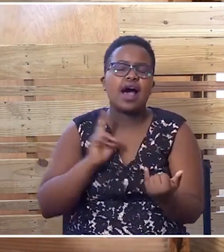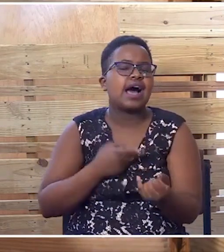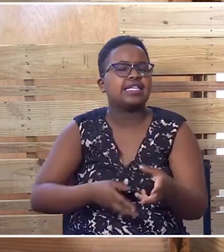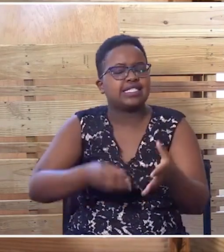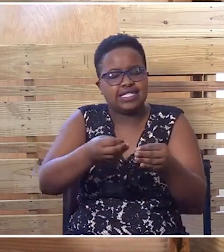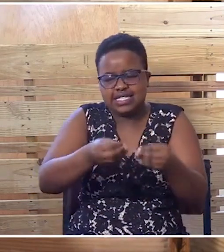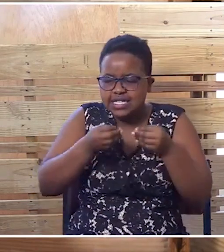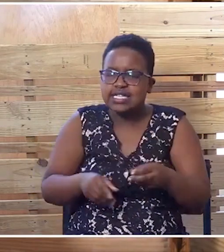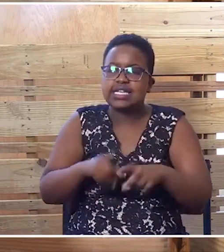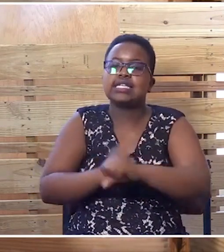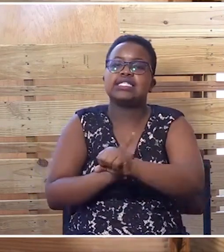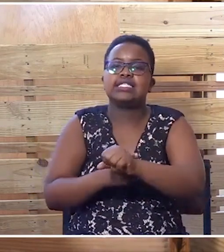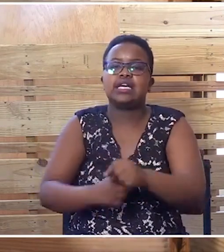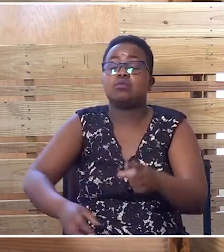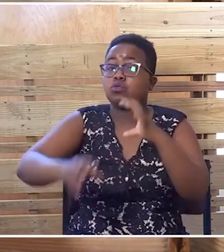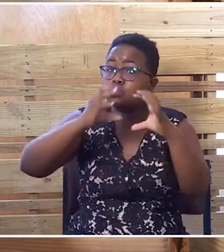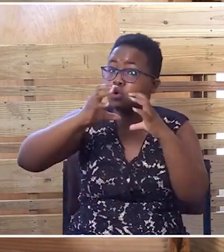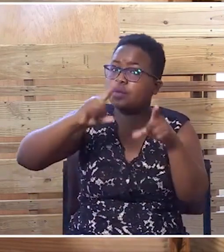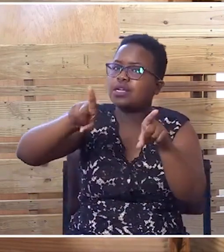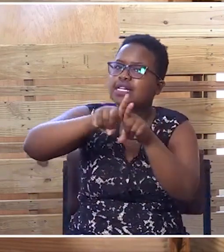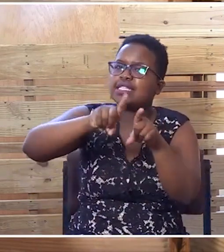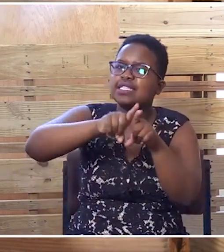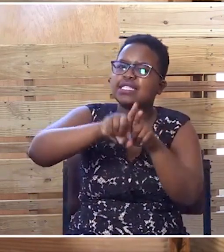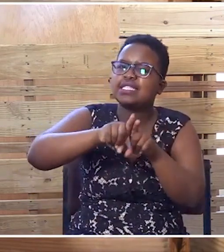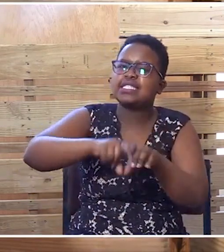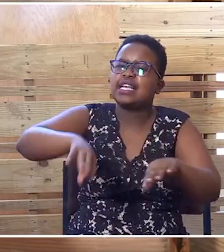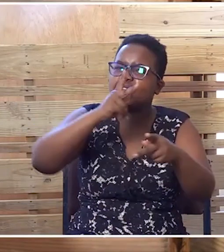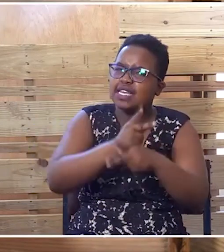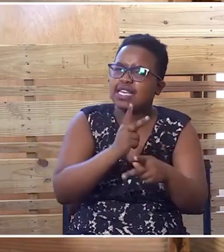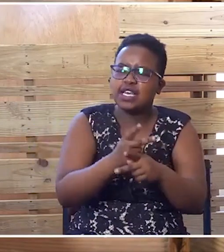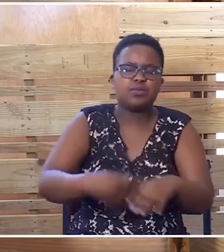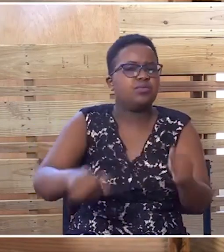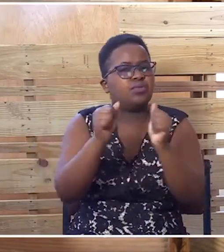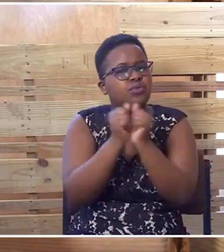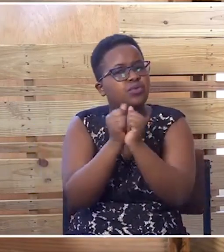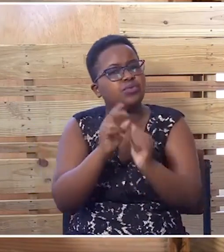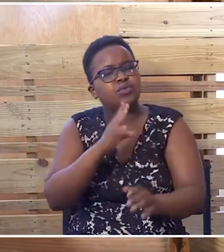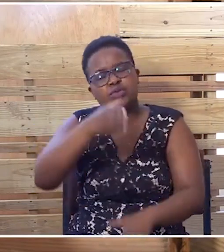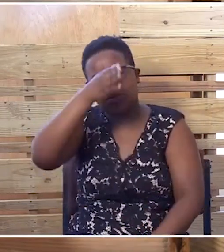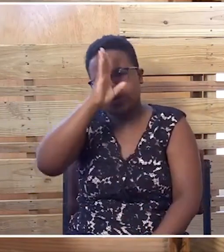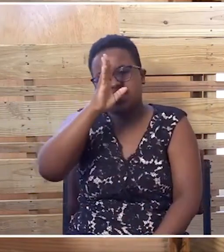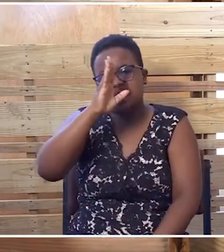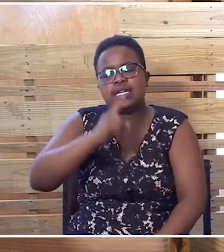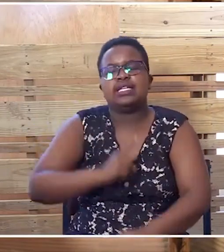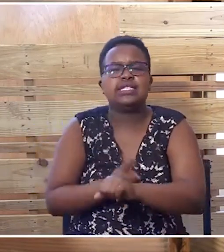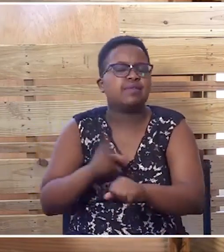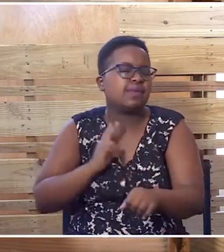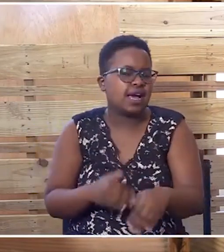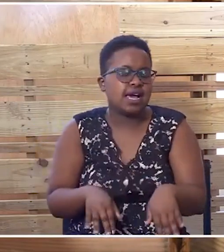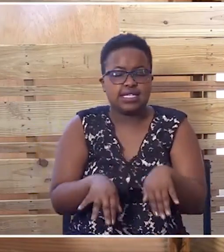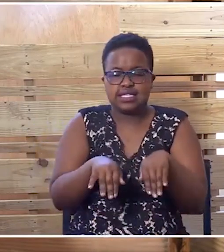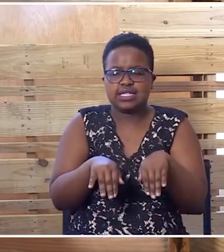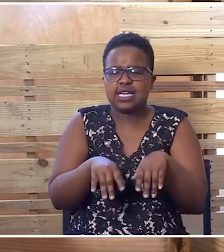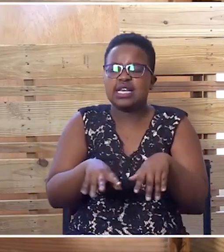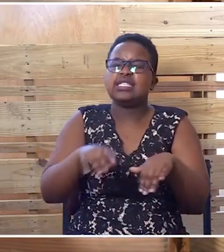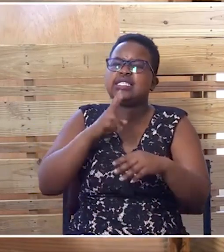time to relate with God. You know, a time that we pray, a time that we read his word, a time that we spend with